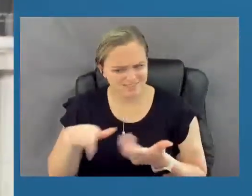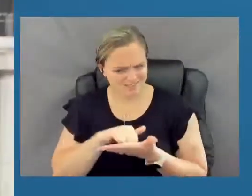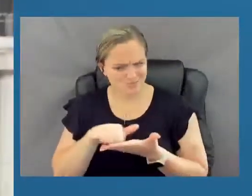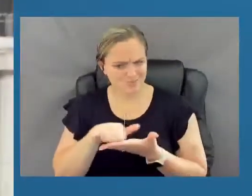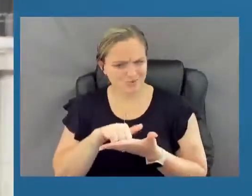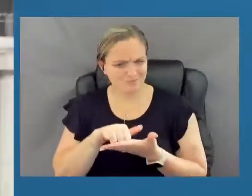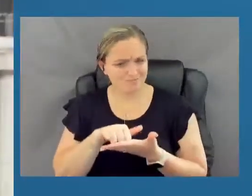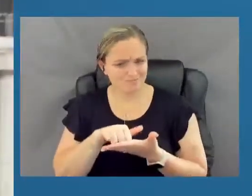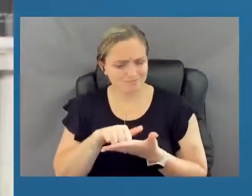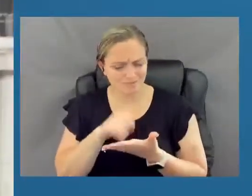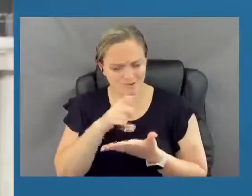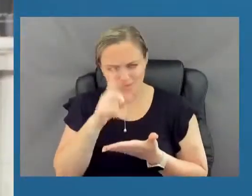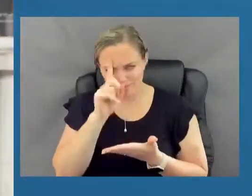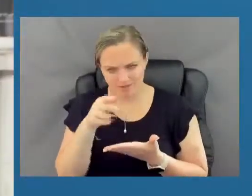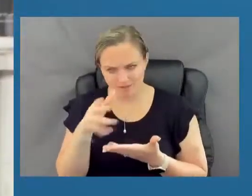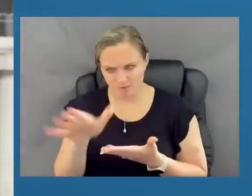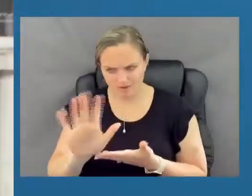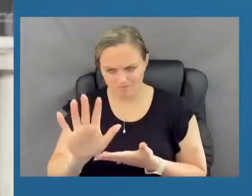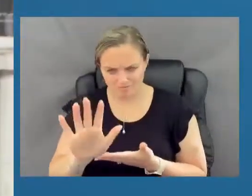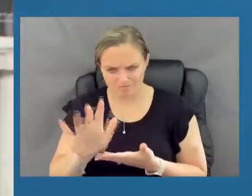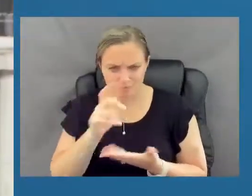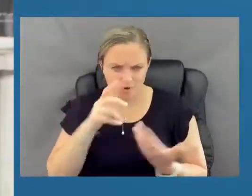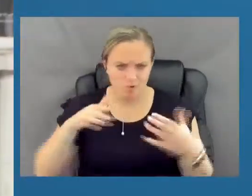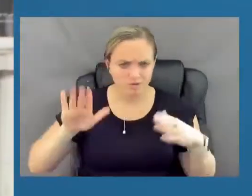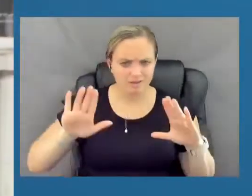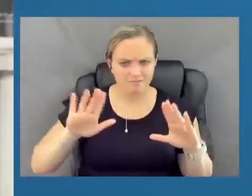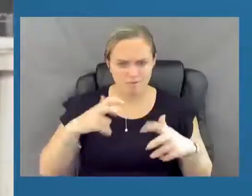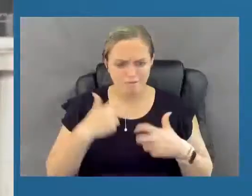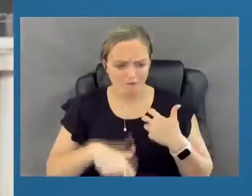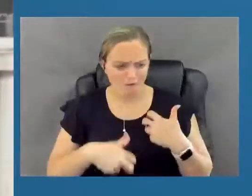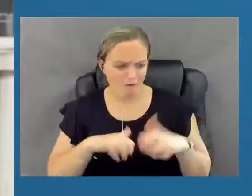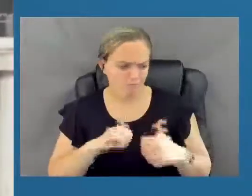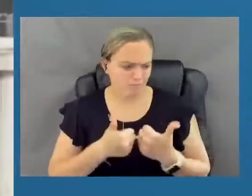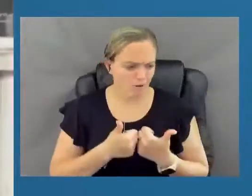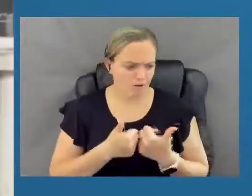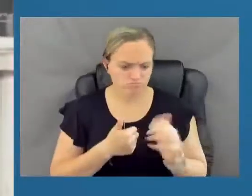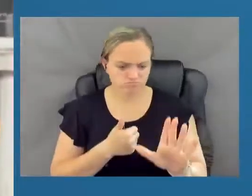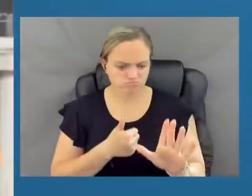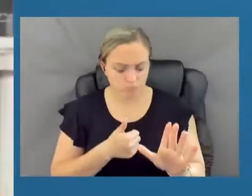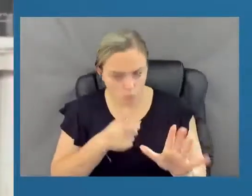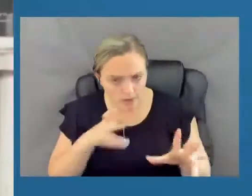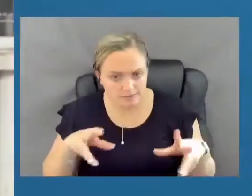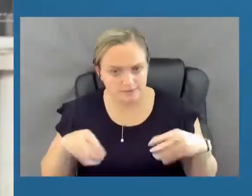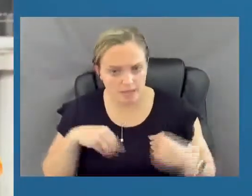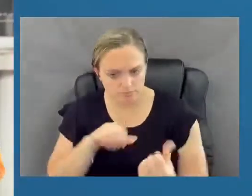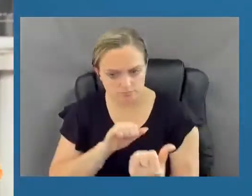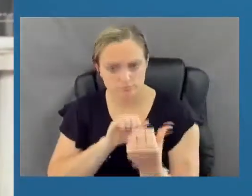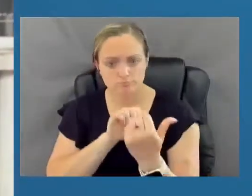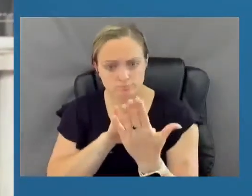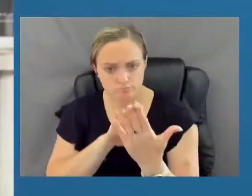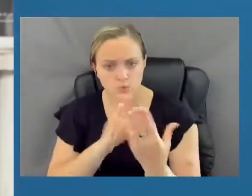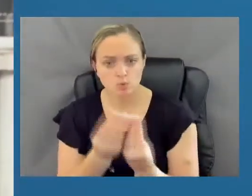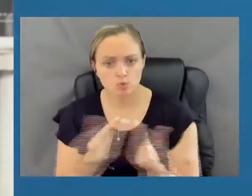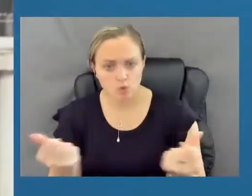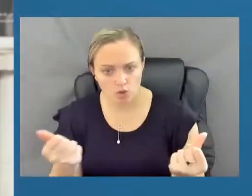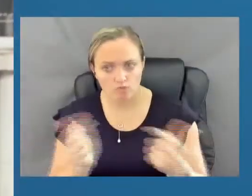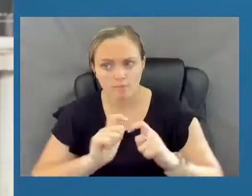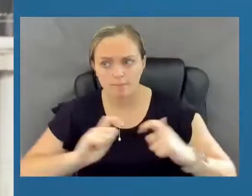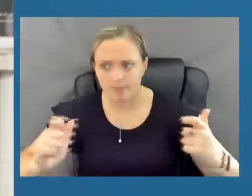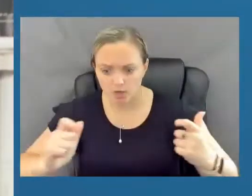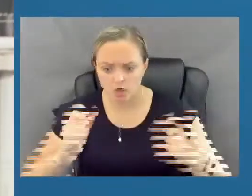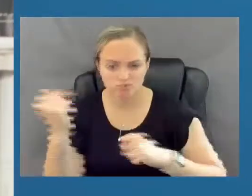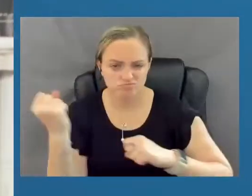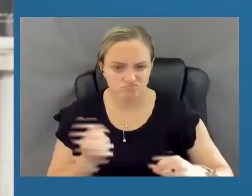how we think. We don't back down from the hard problems. We solve them, and we build bigger and bolder than anyone